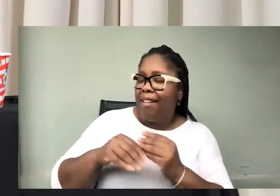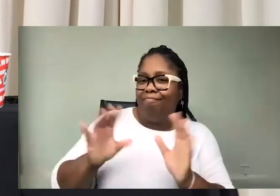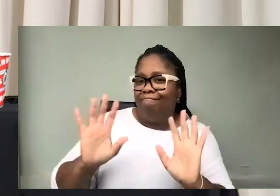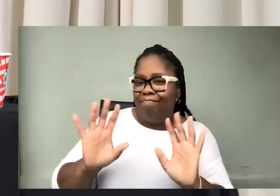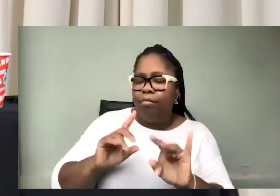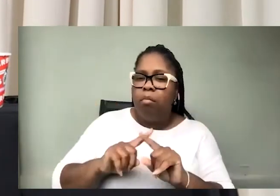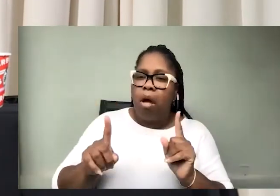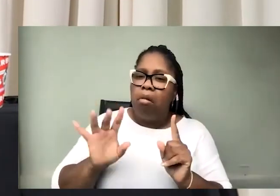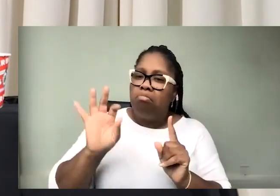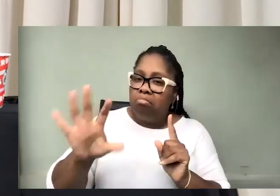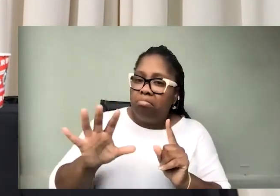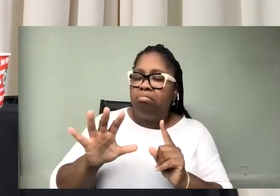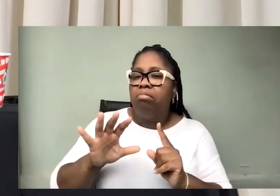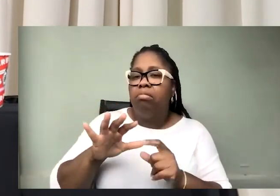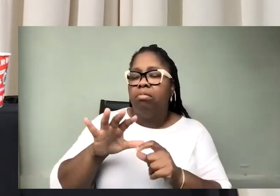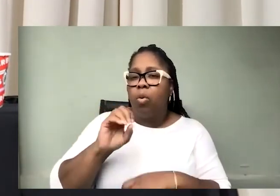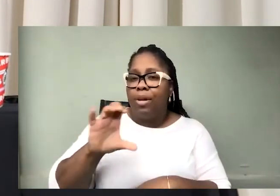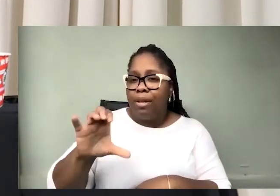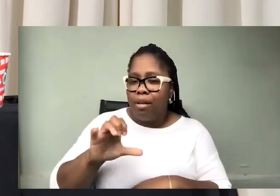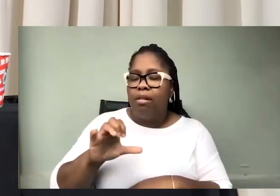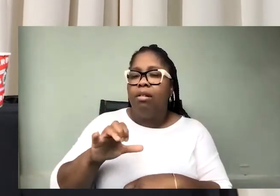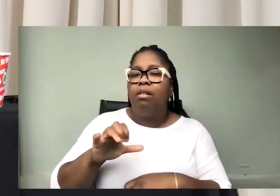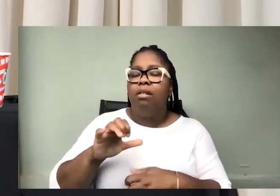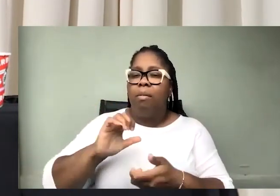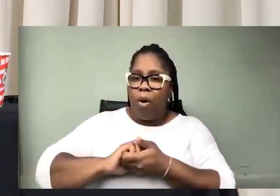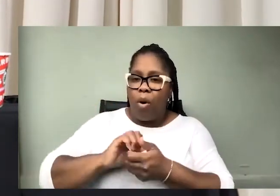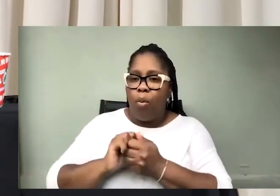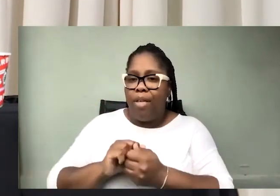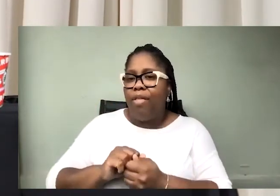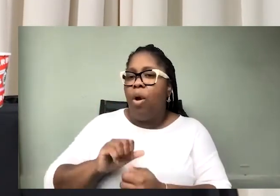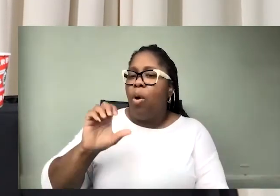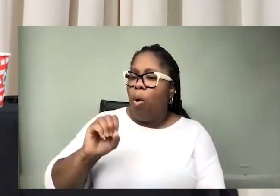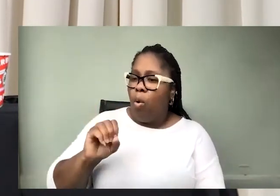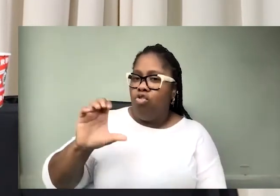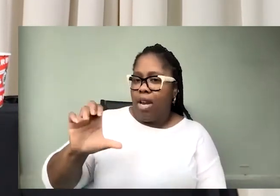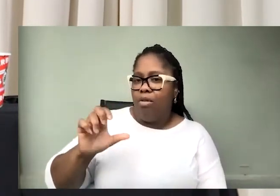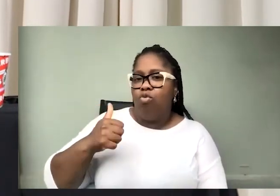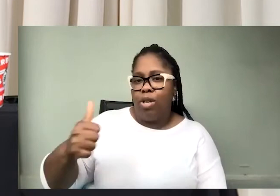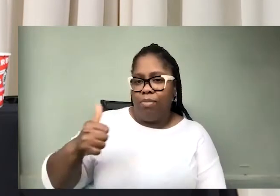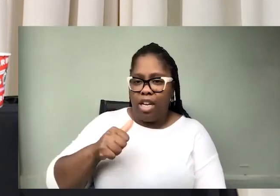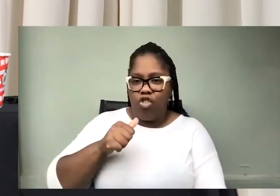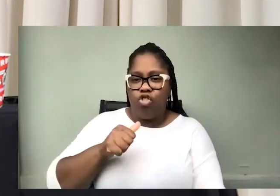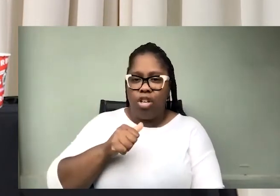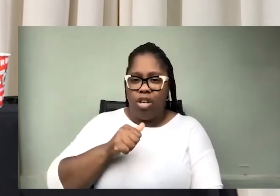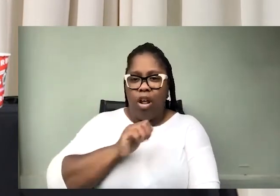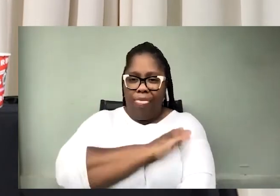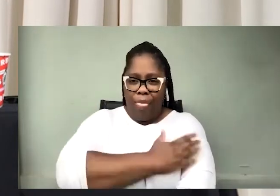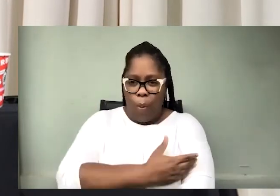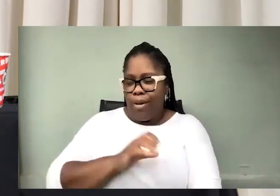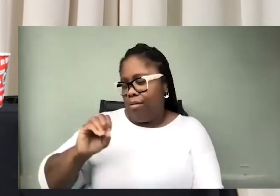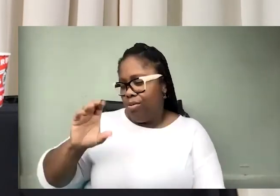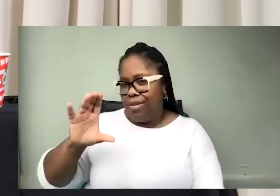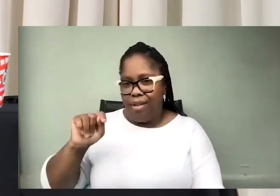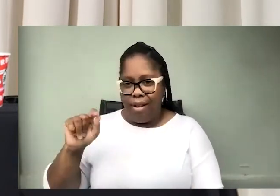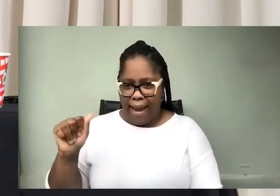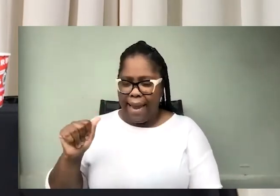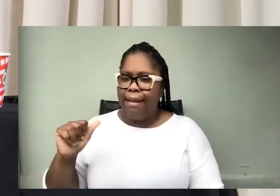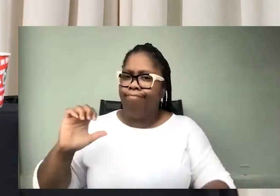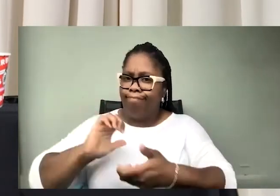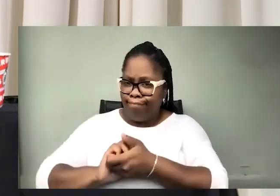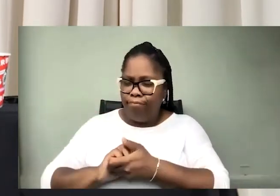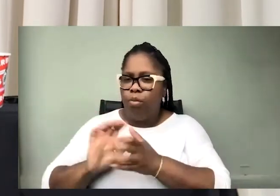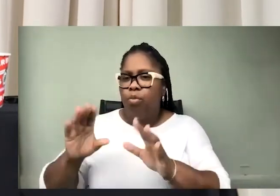that the county has partnered with the Orange County Transportation Authority to provide various transportation options for